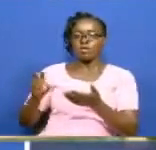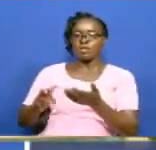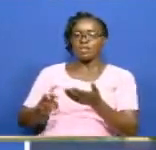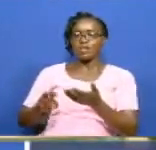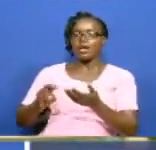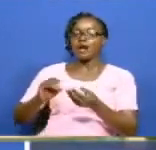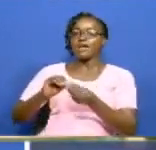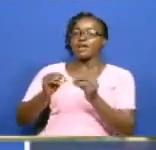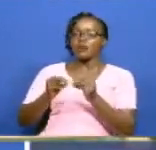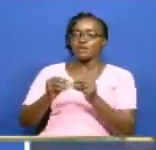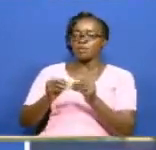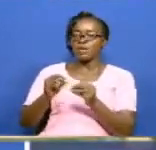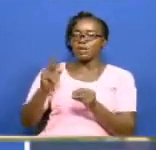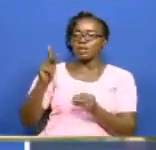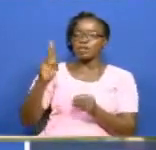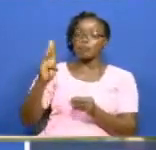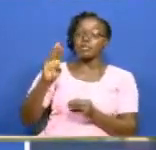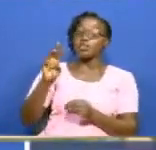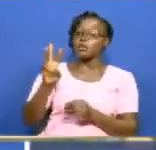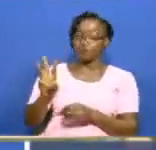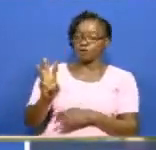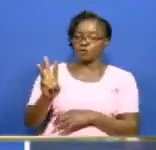number